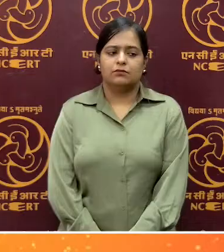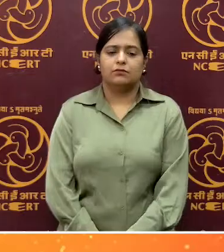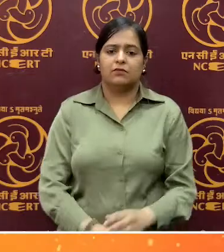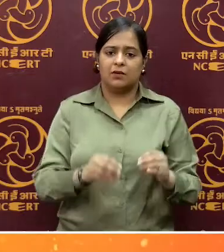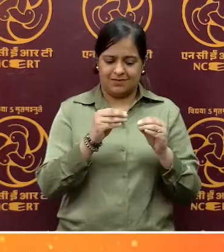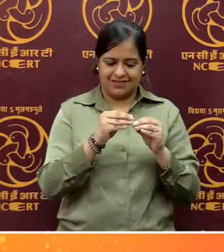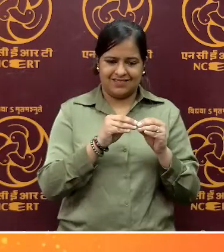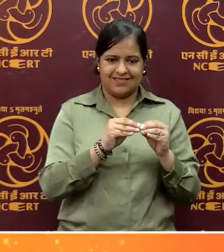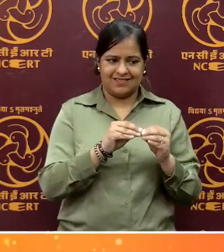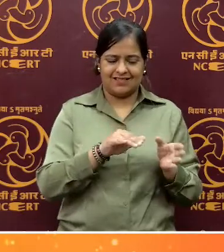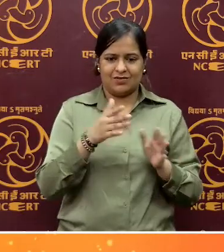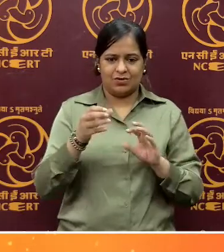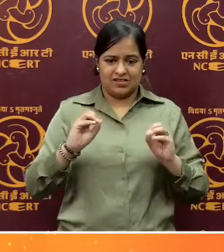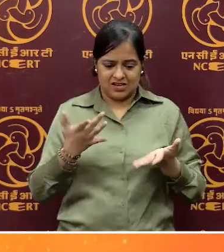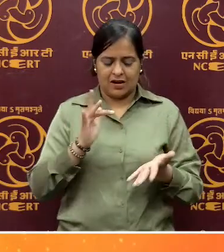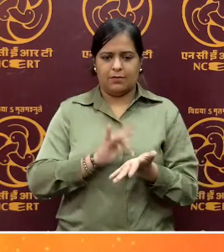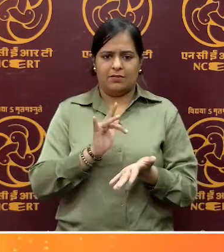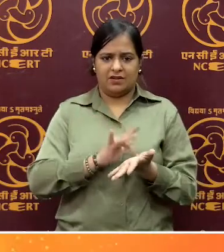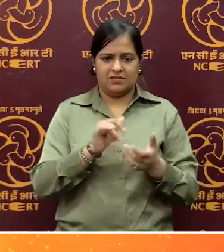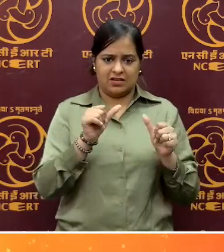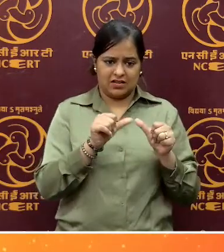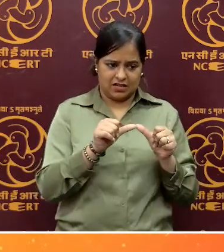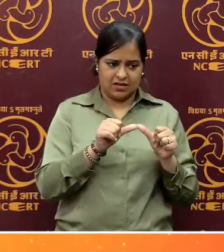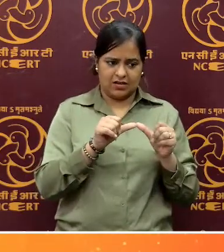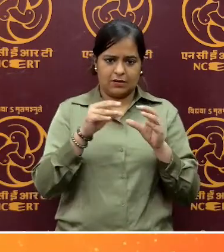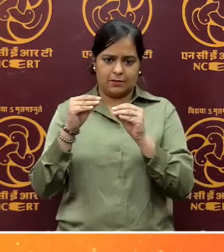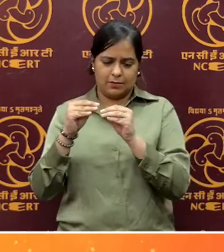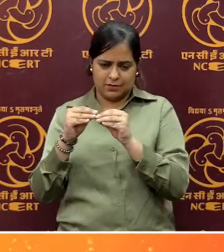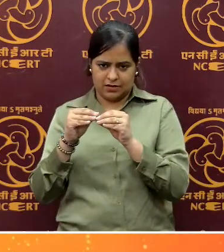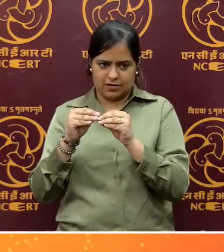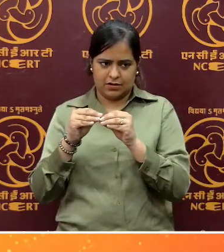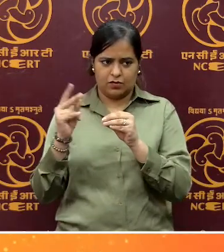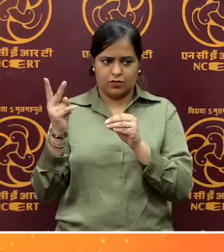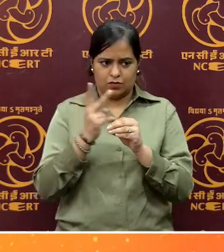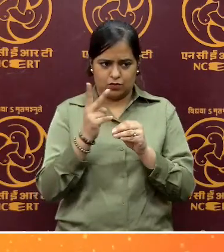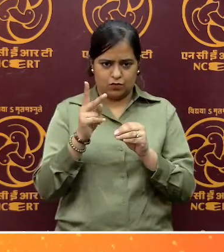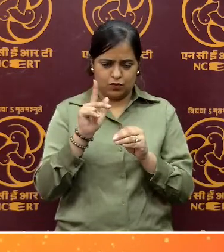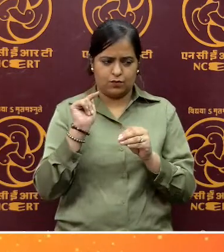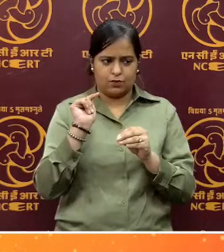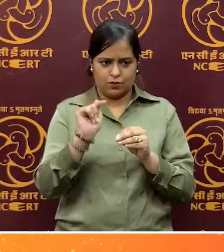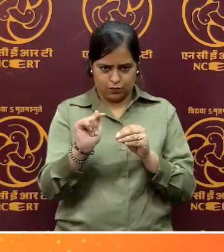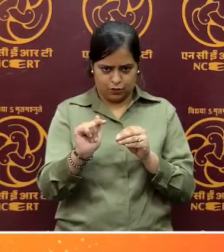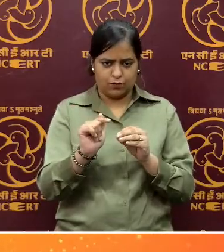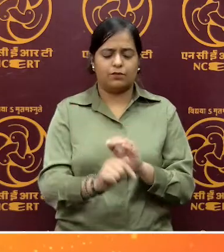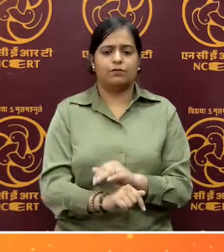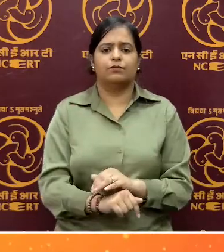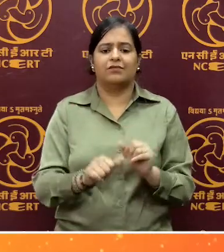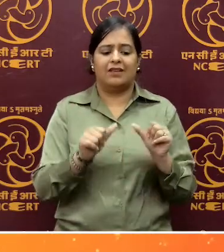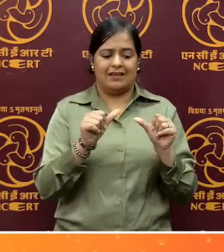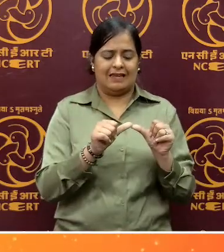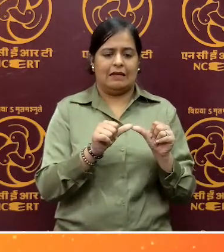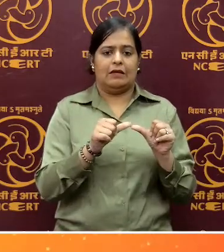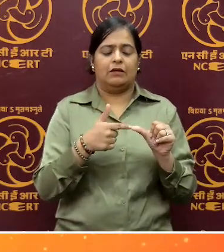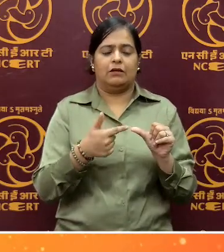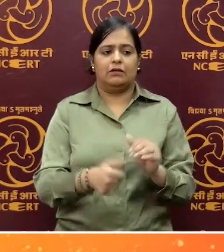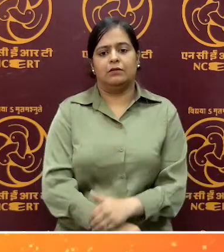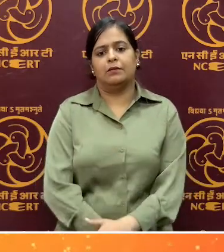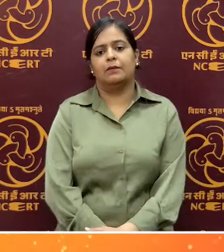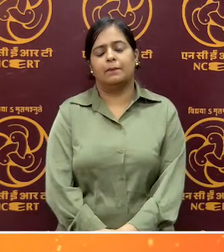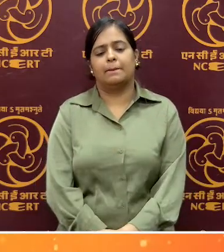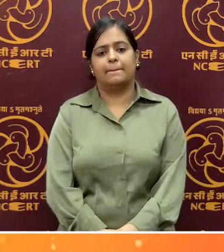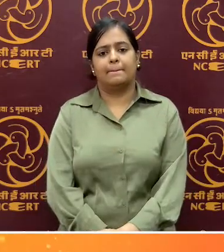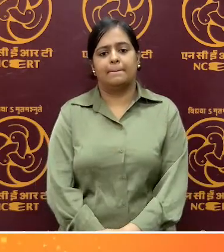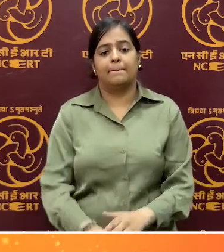that the initial point of vector B coincides with the terminal point of vector A.